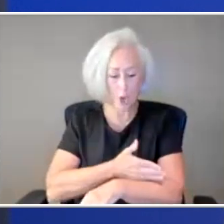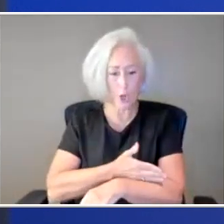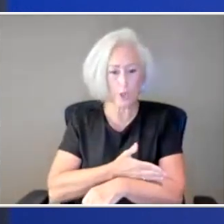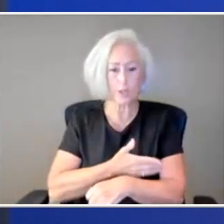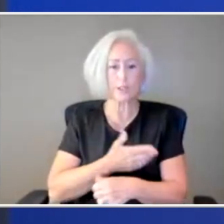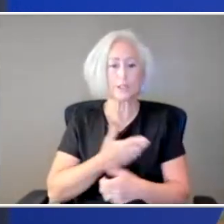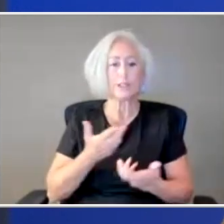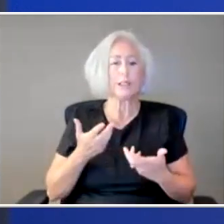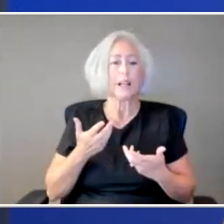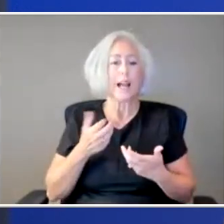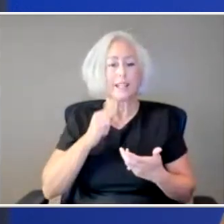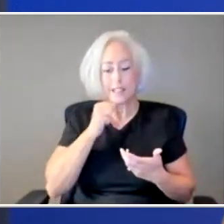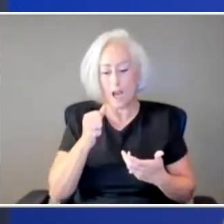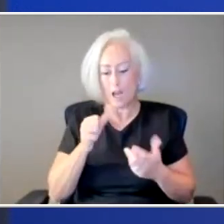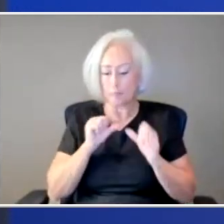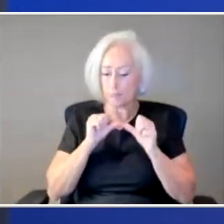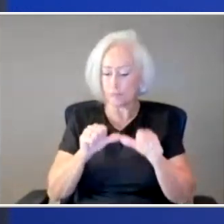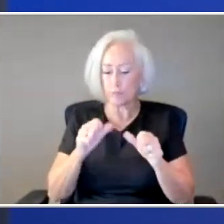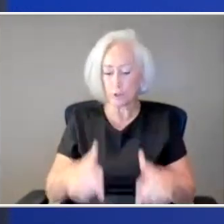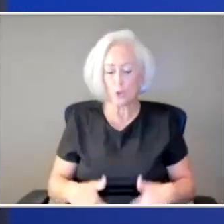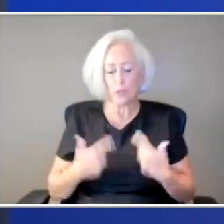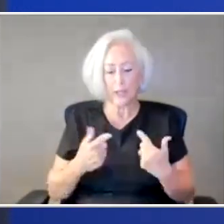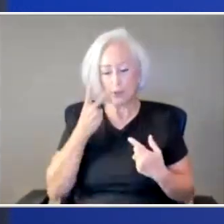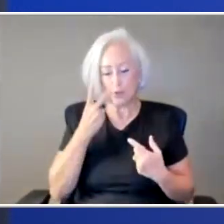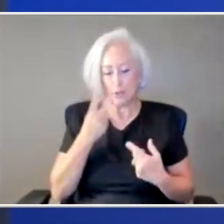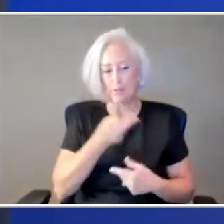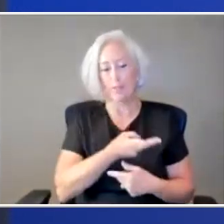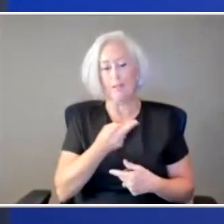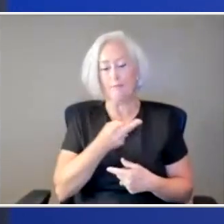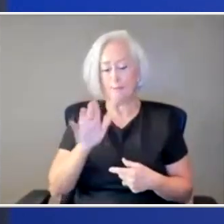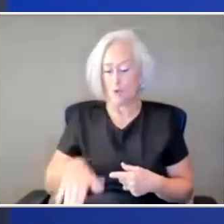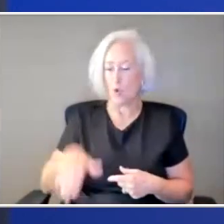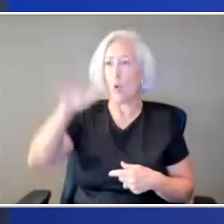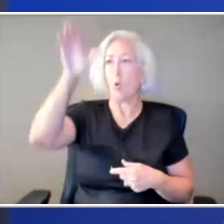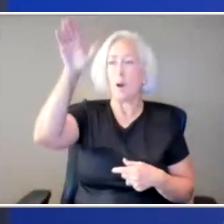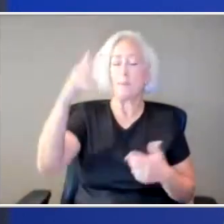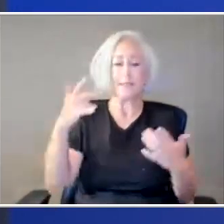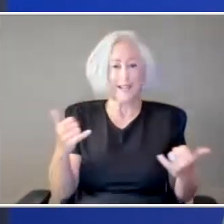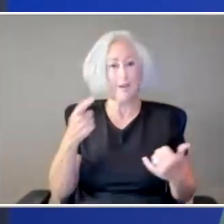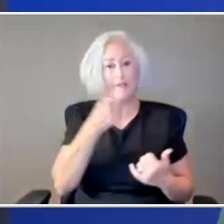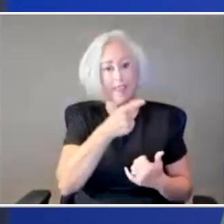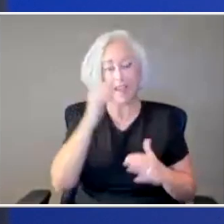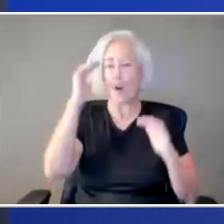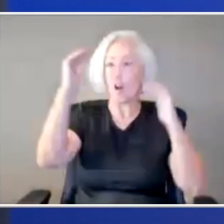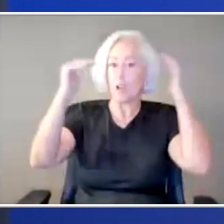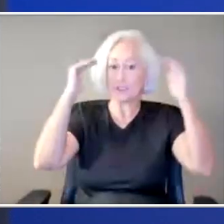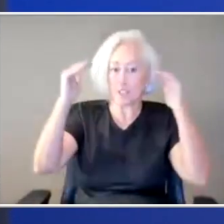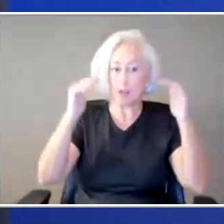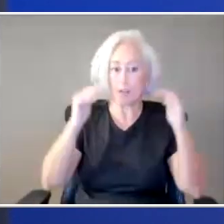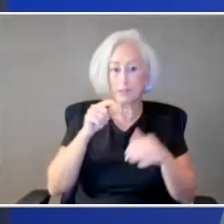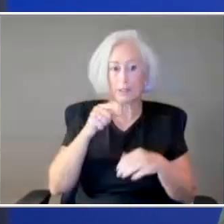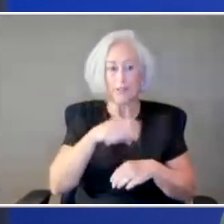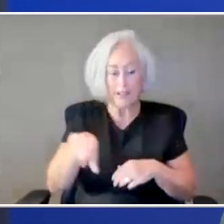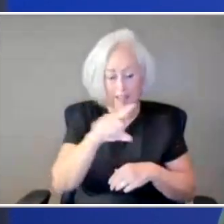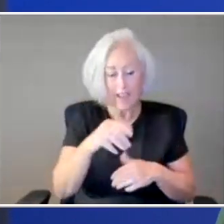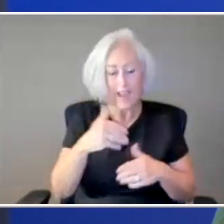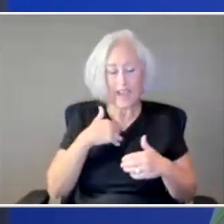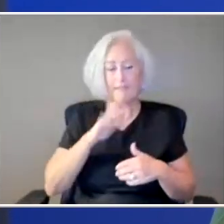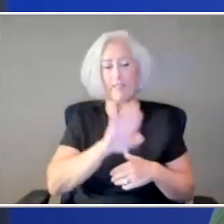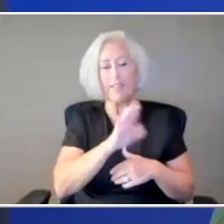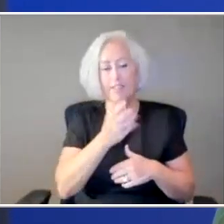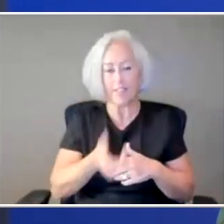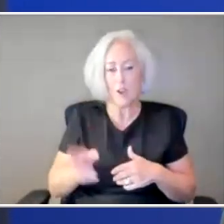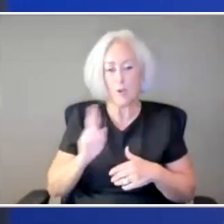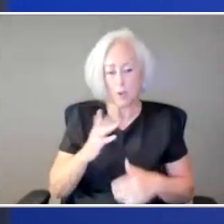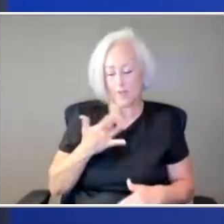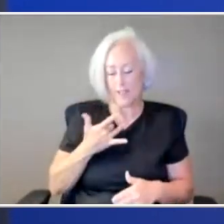adulthood. And this time around, they're the adults and and they have their own different feelings about all of this